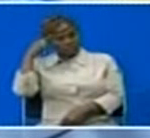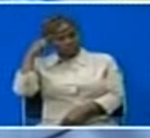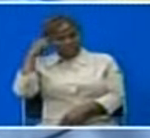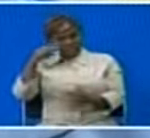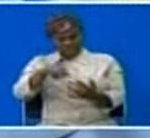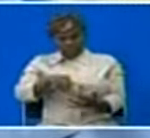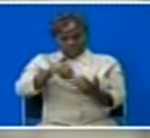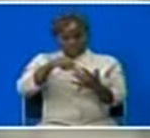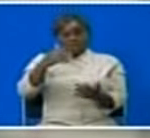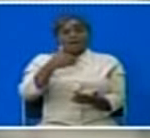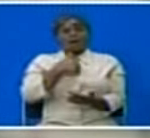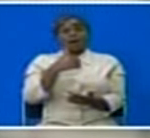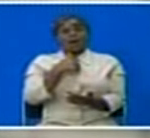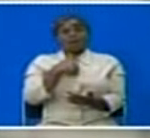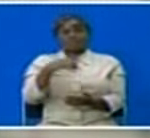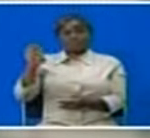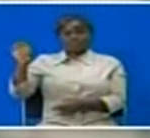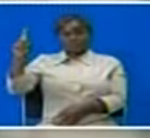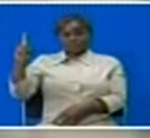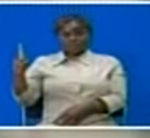especially since we had His Excellency